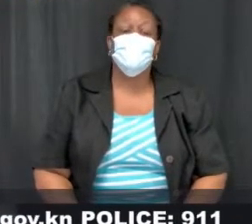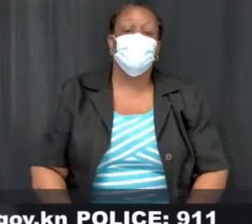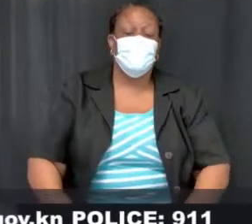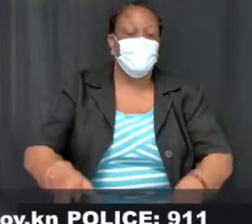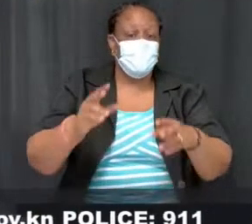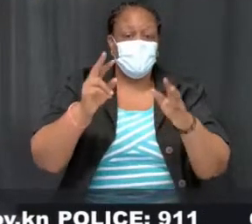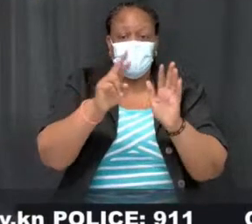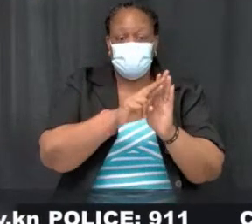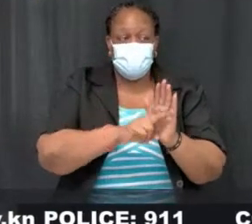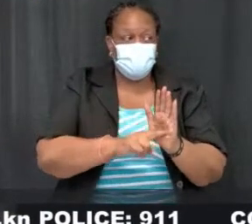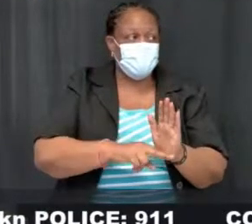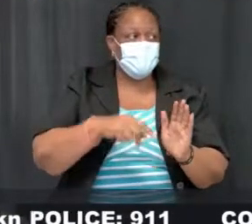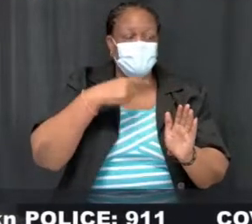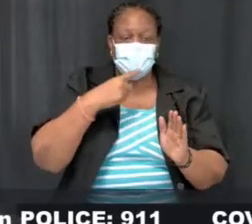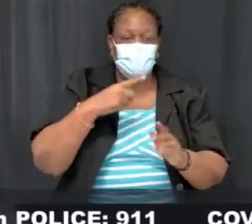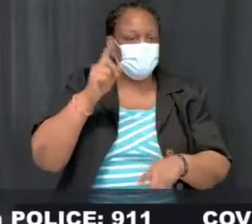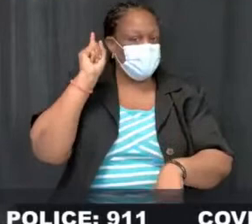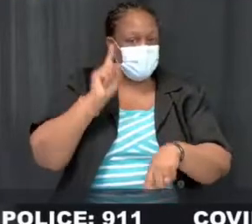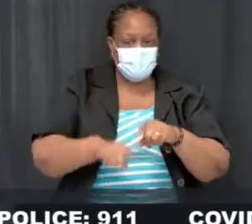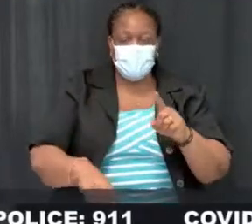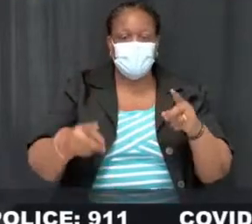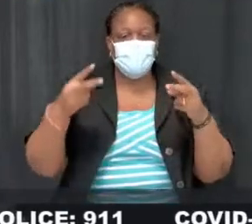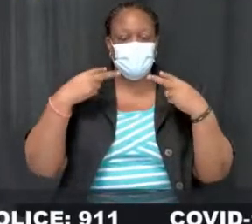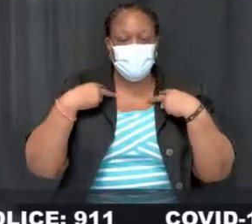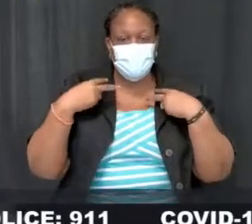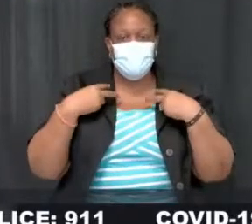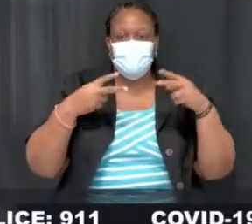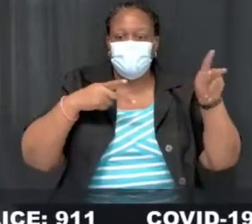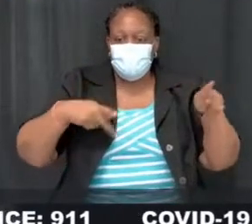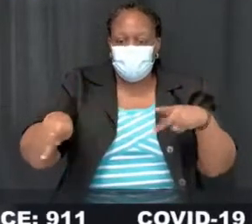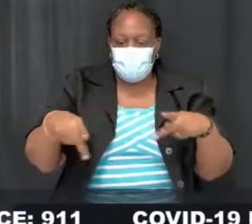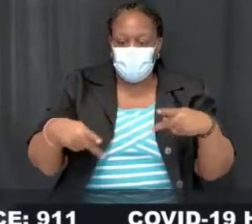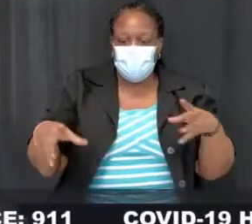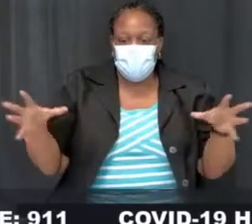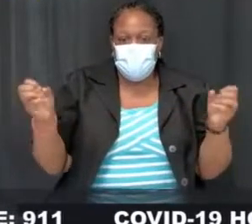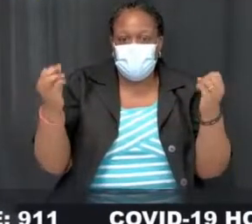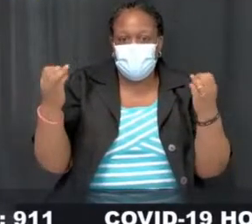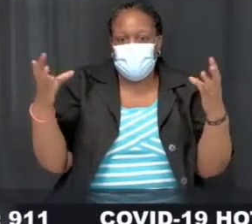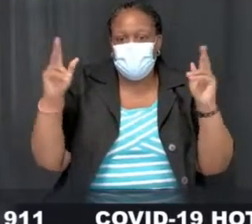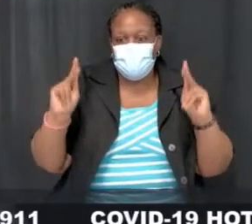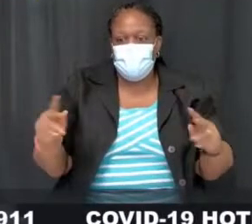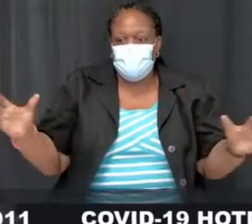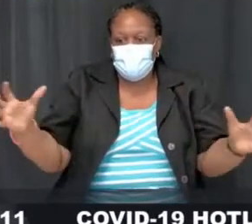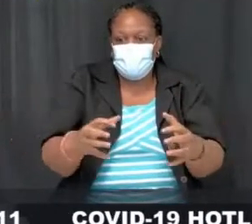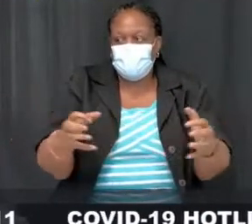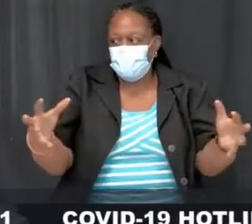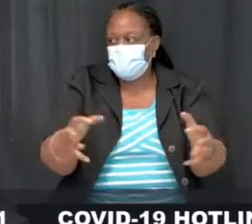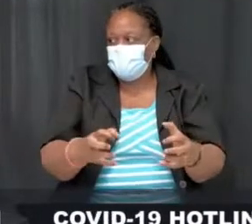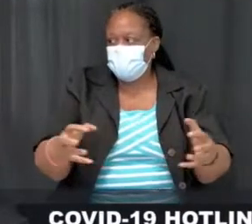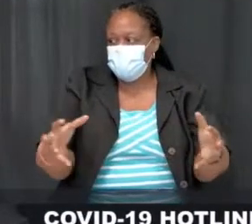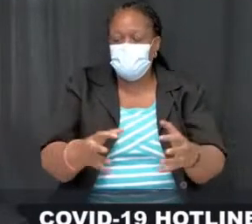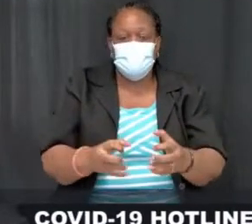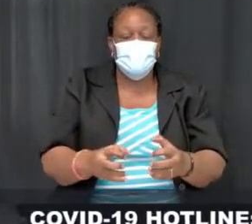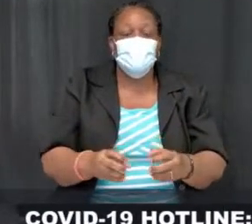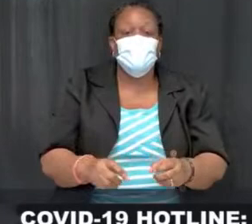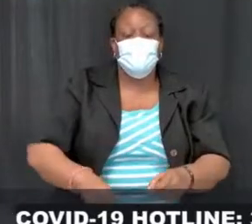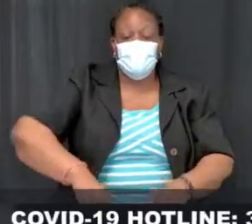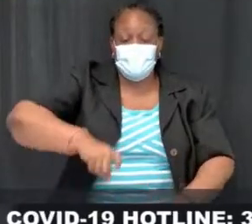gatherings and provide for limited social activities with the approval of the Commissioner of